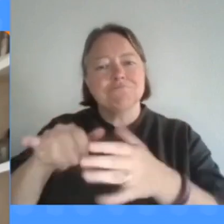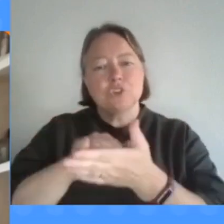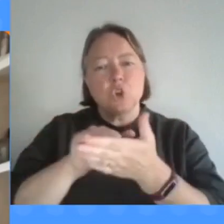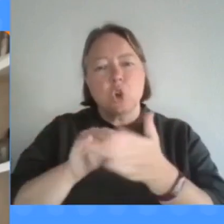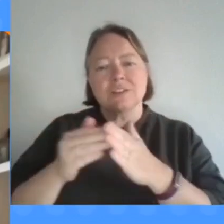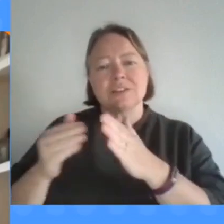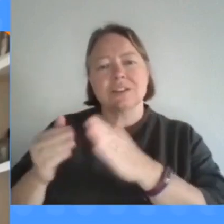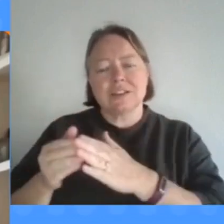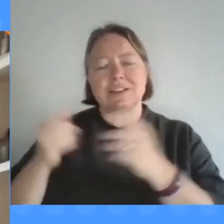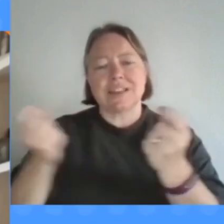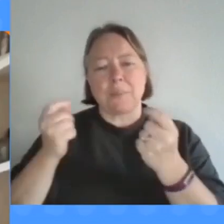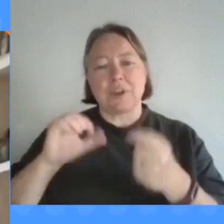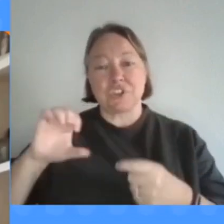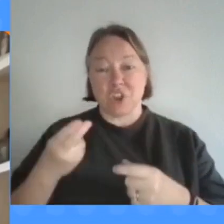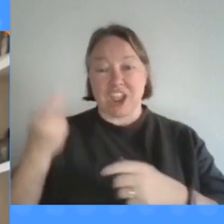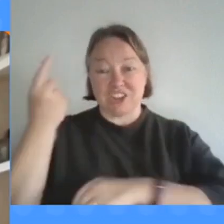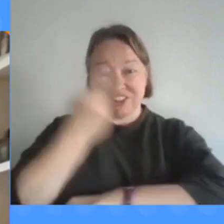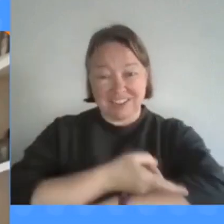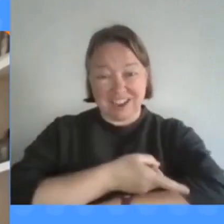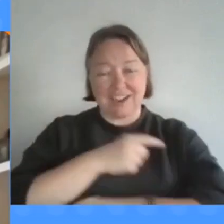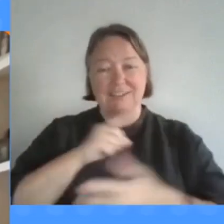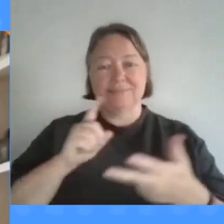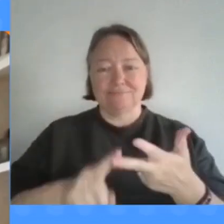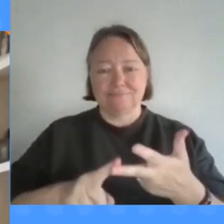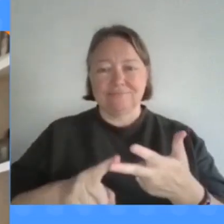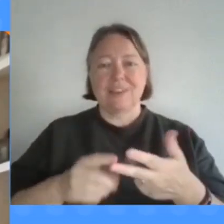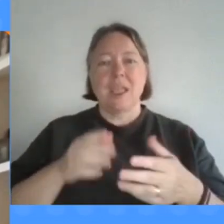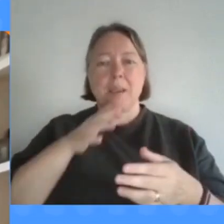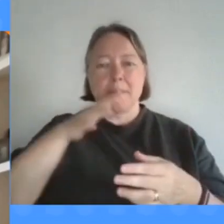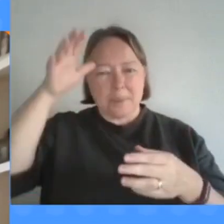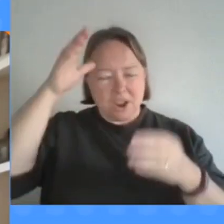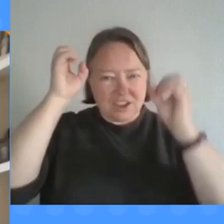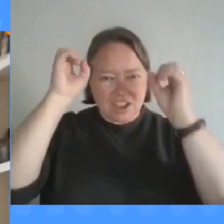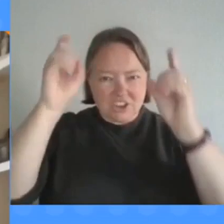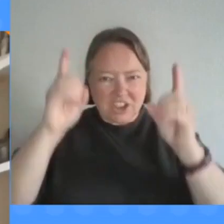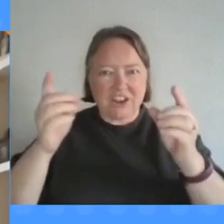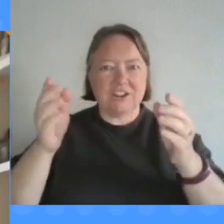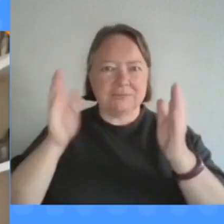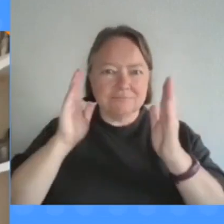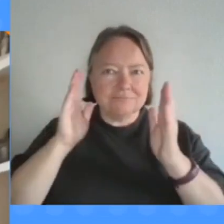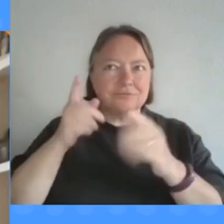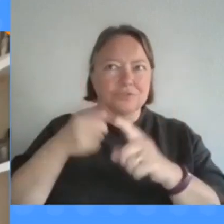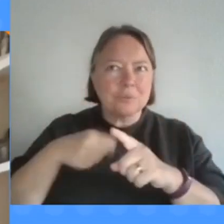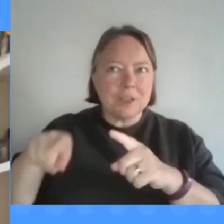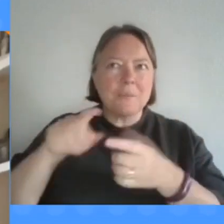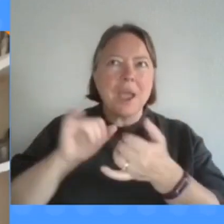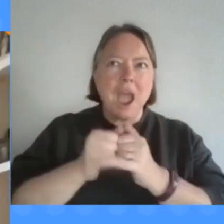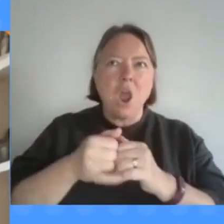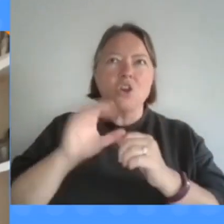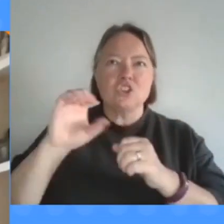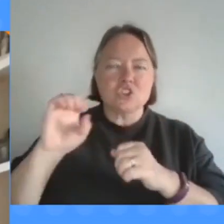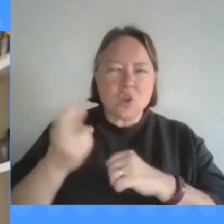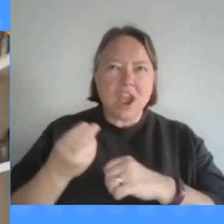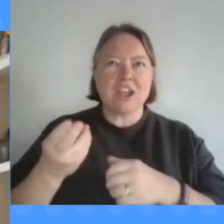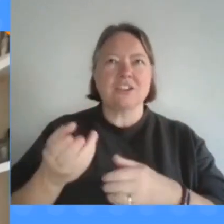celebrate Scratch Day, and to hearing from parents and educators about how Scratch helps children